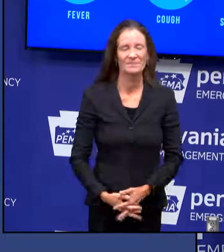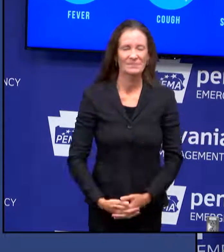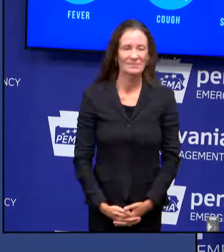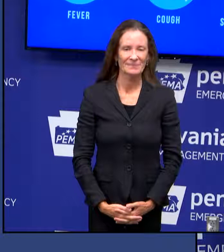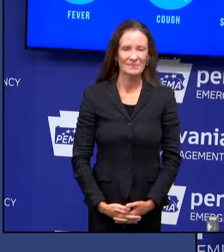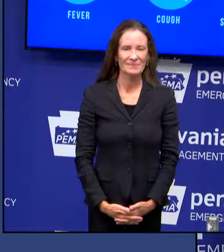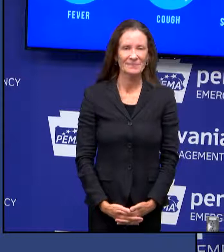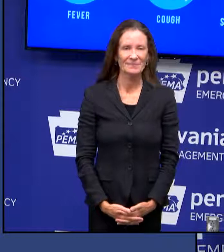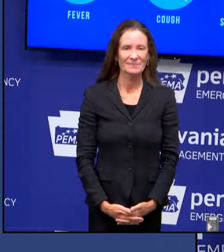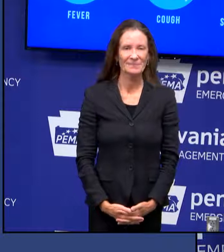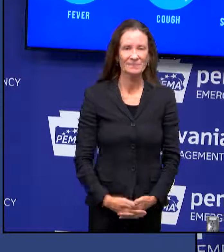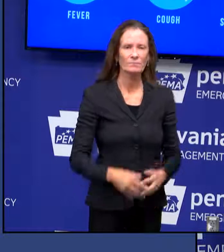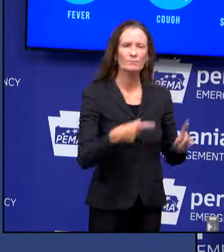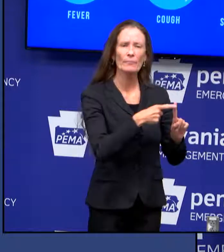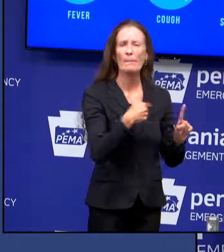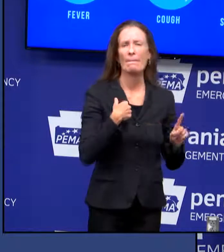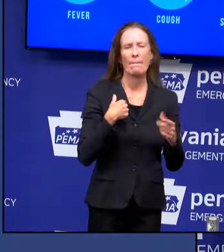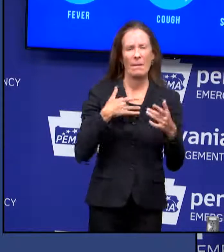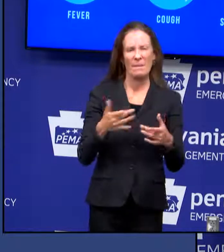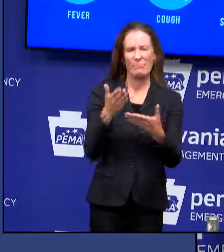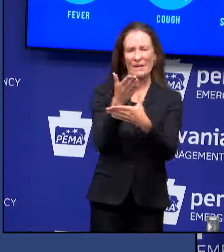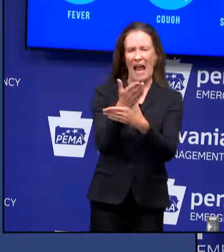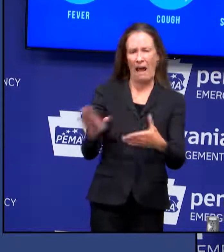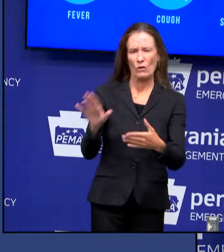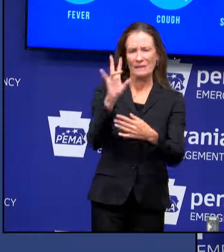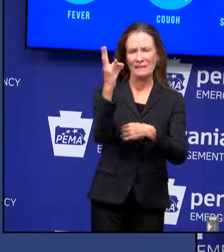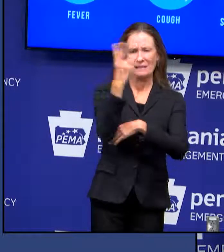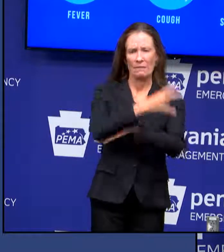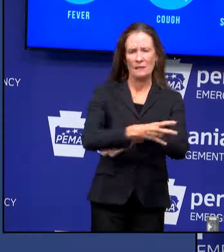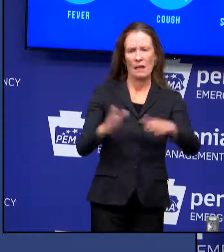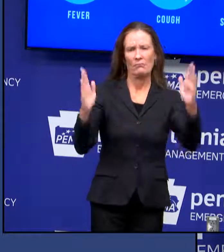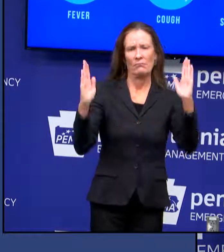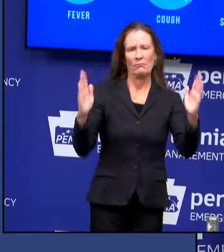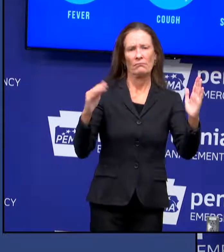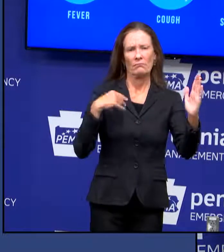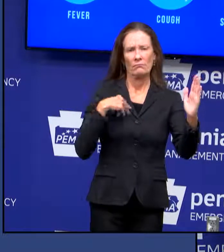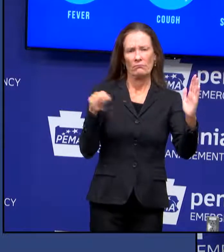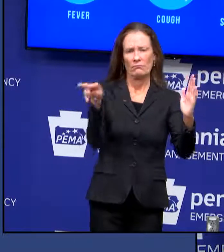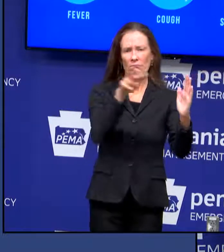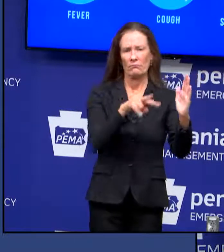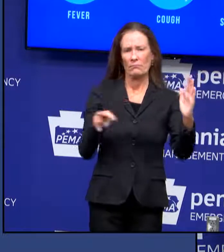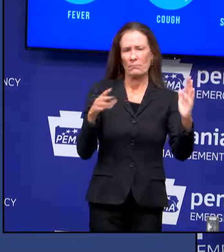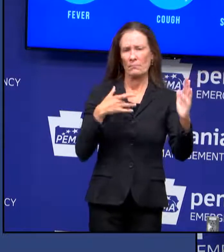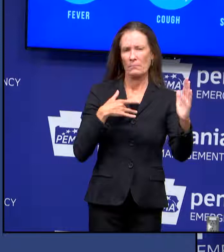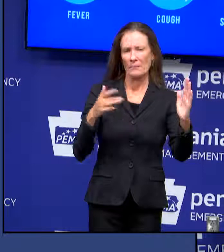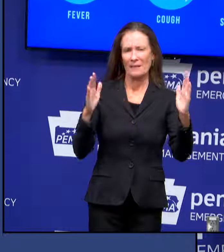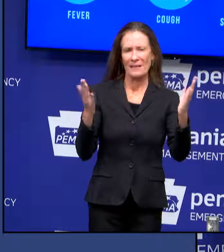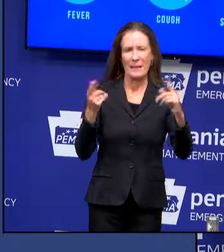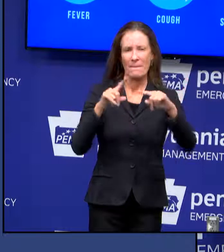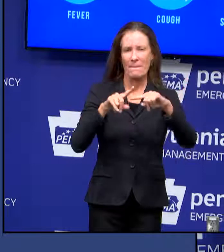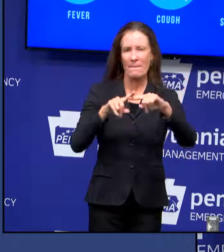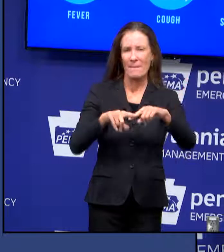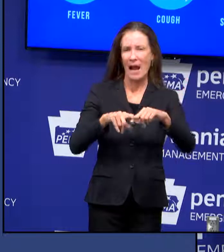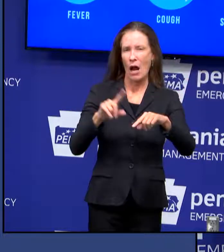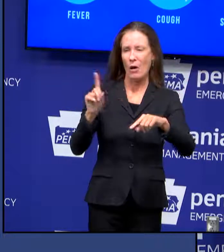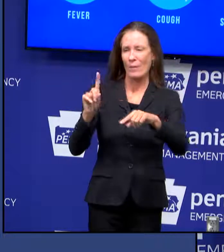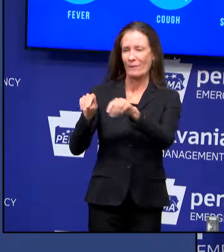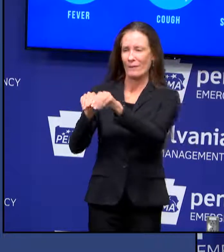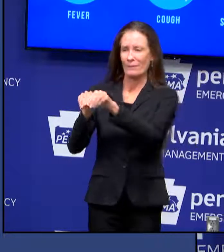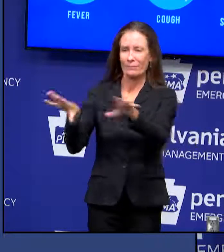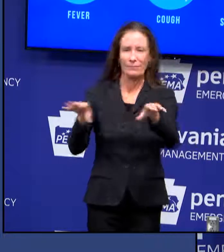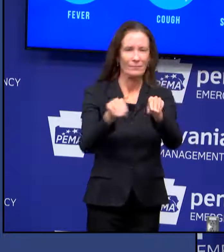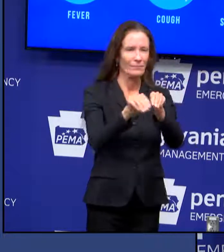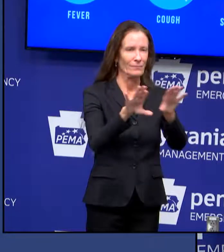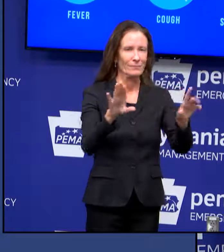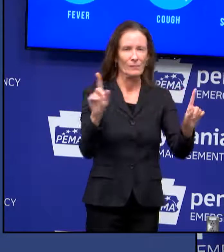So again, we go by the average of 7 days, but give and take, based on the demand and outbreaks in given areas geographically, it can take up to 14